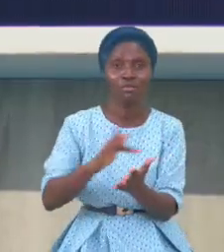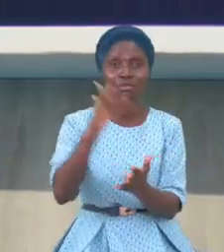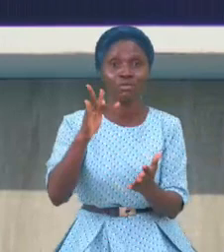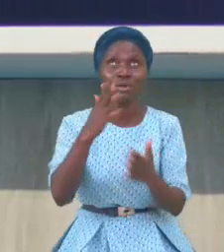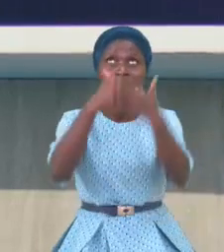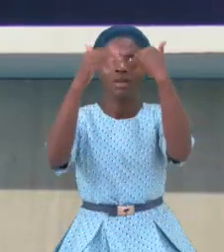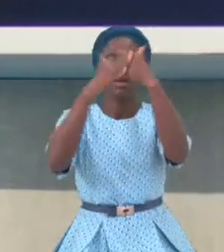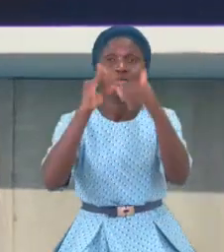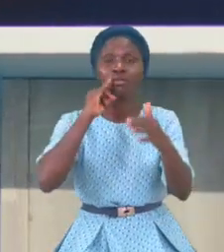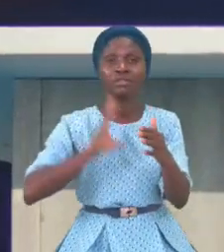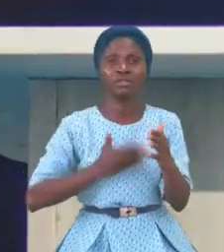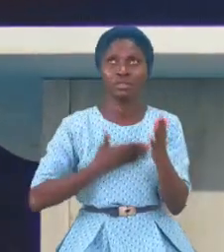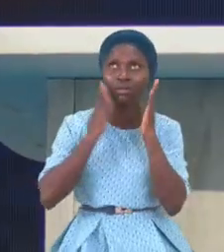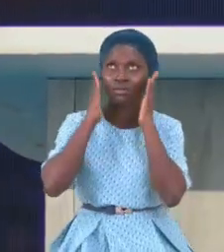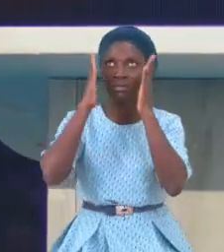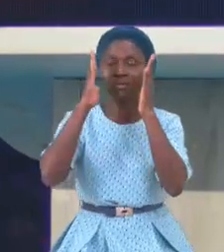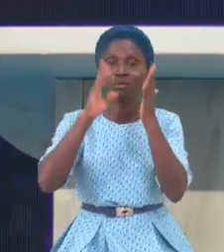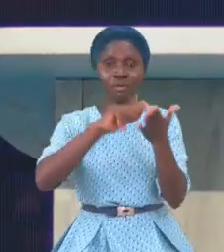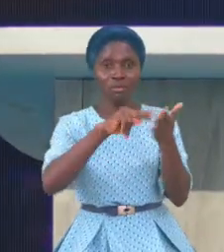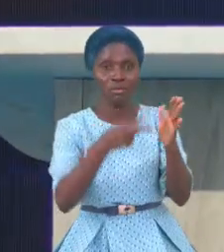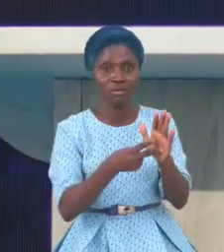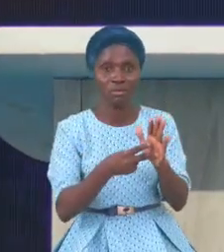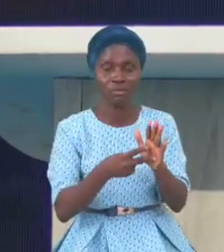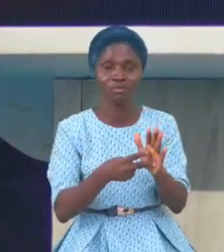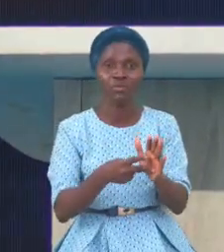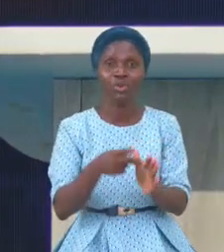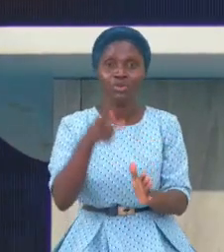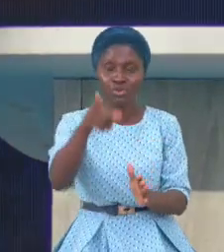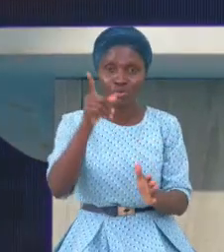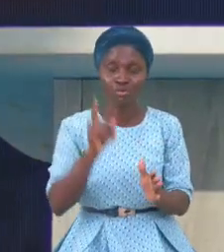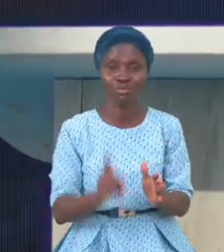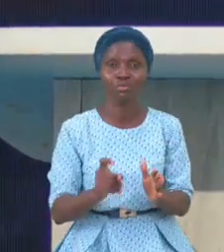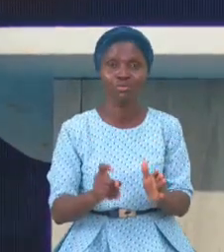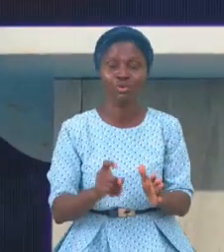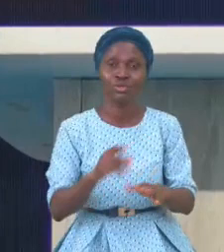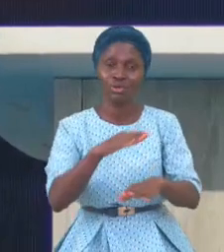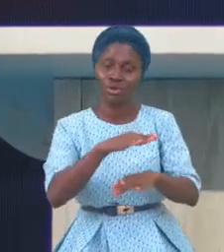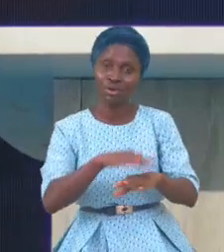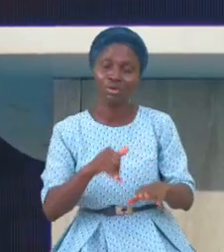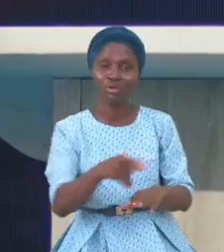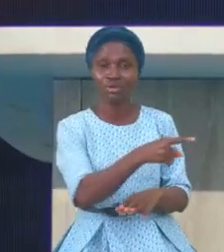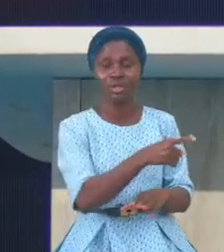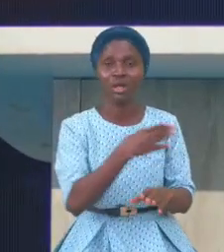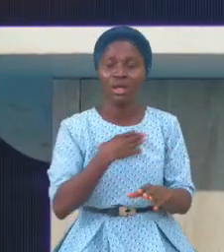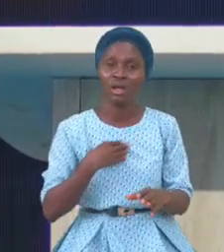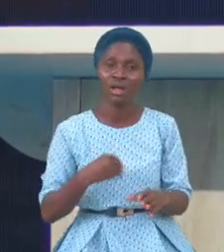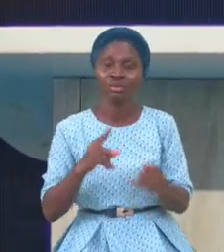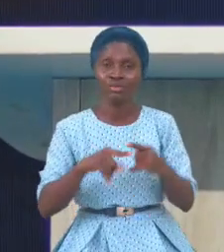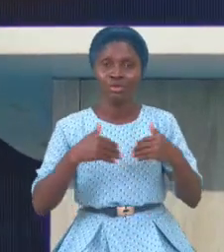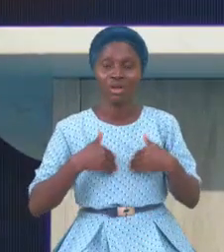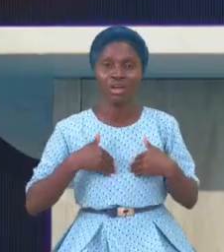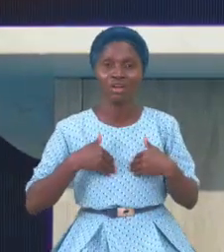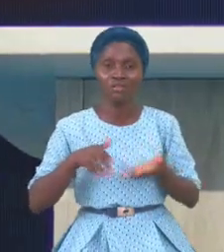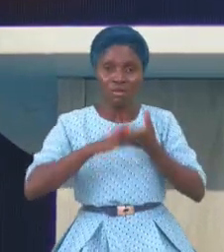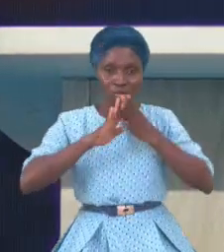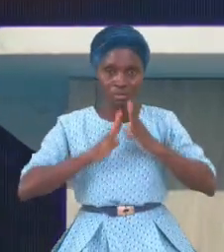that happen, you must cause them to have peace with all men and holiness, without which no man shall